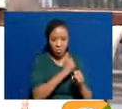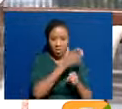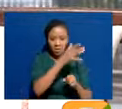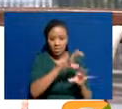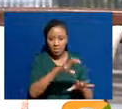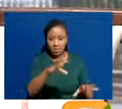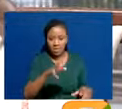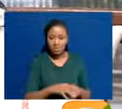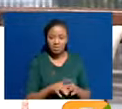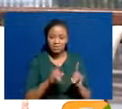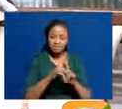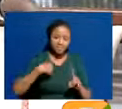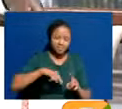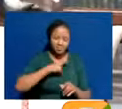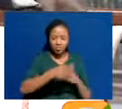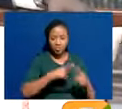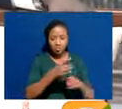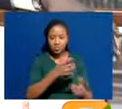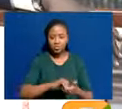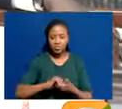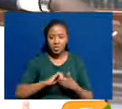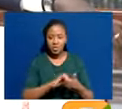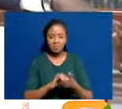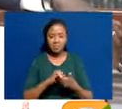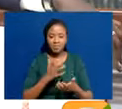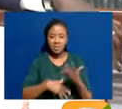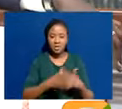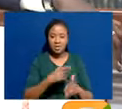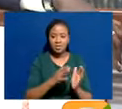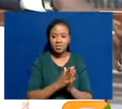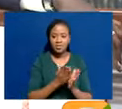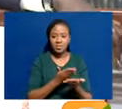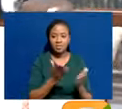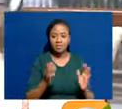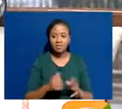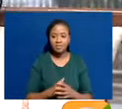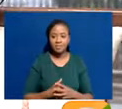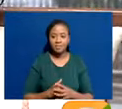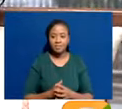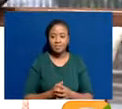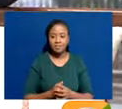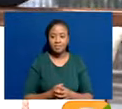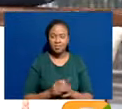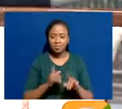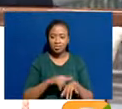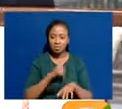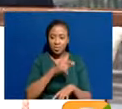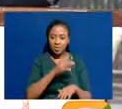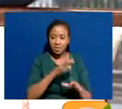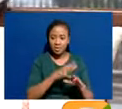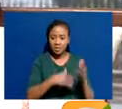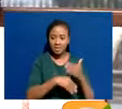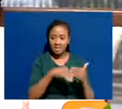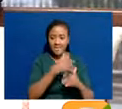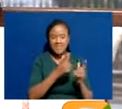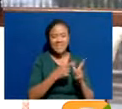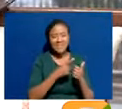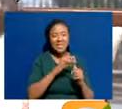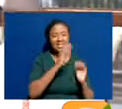And we've engaged them. We're talking to them. Remember, President Kibaki built Mudhurwa because of the hawkers. Correct. When he built it, I think after a year, they went back to the